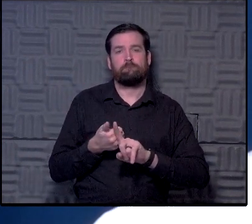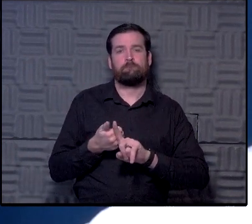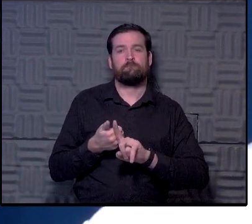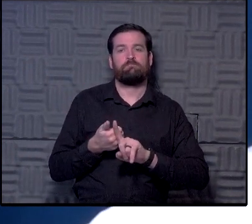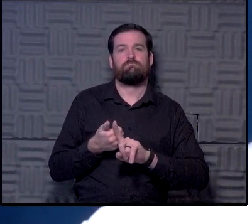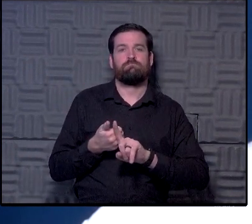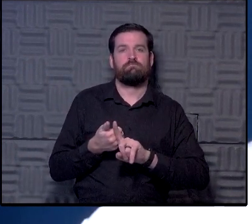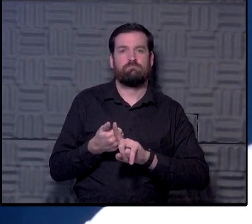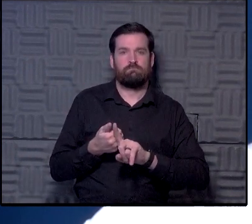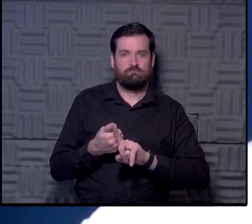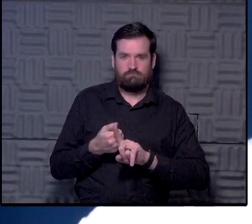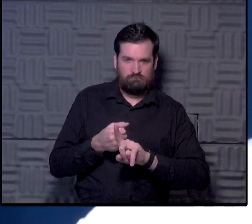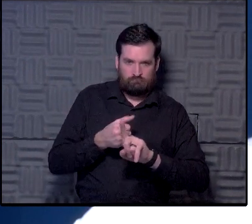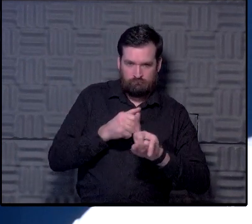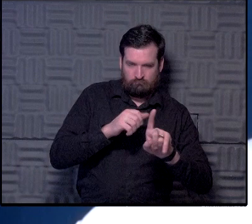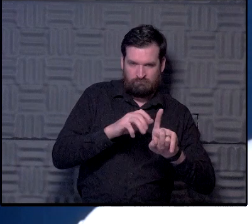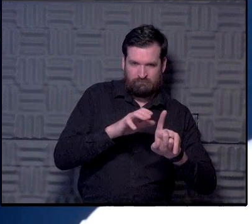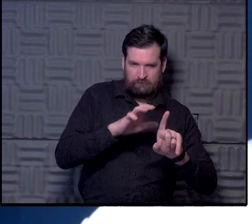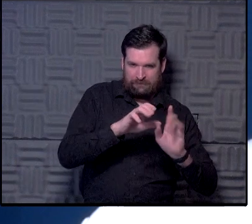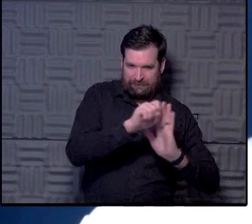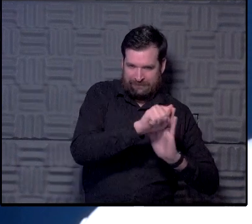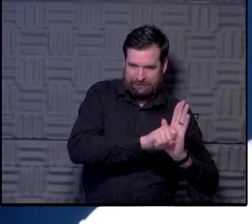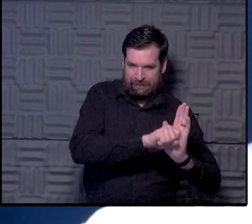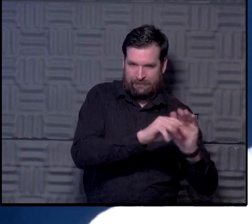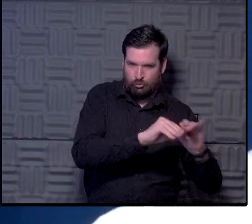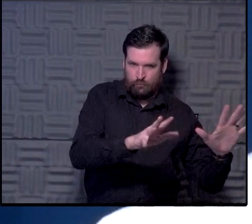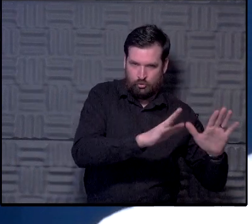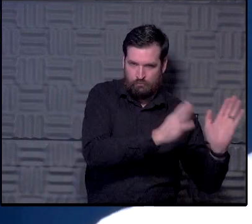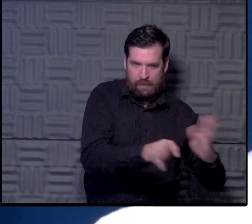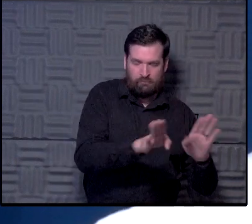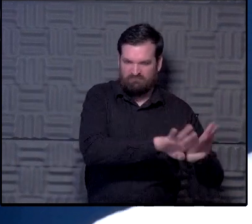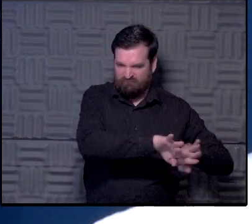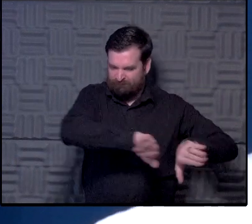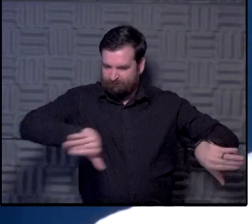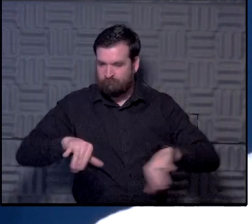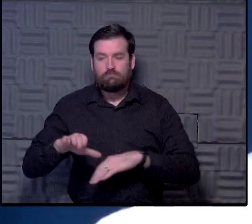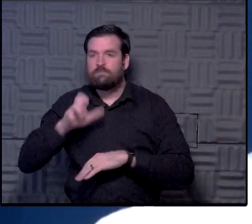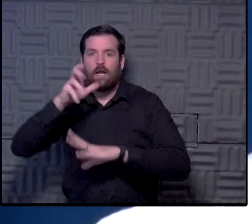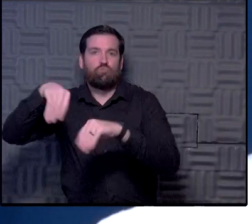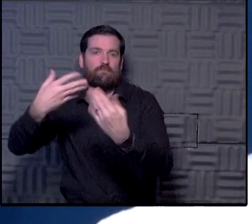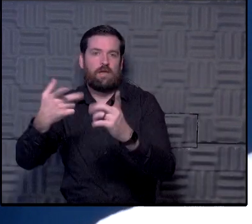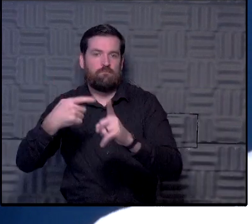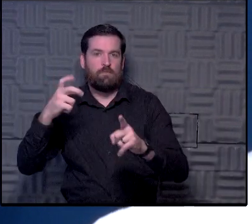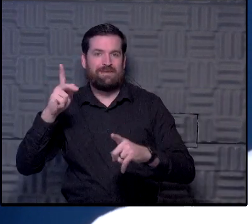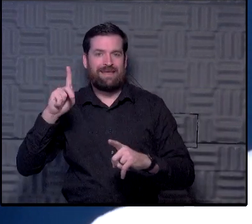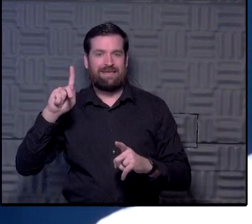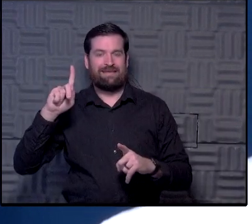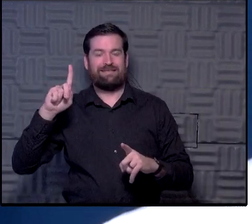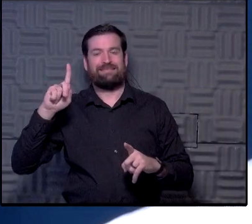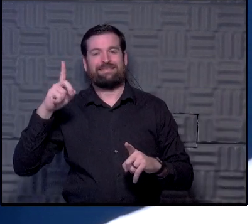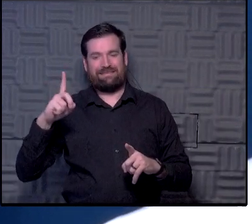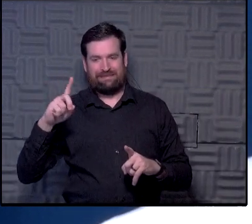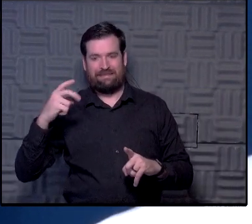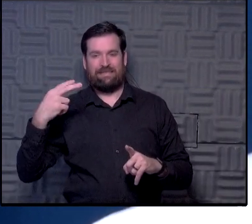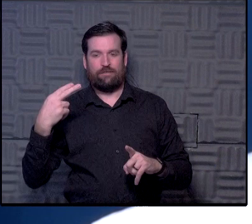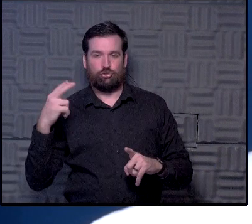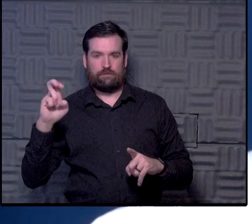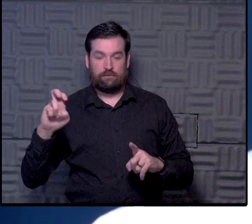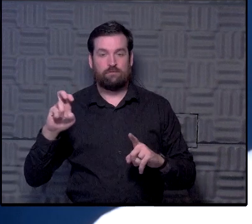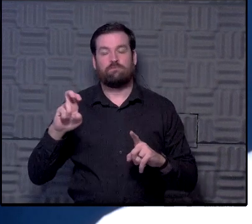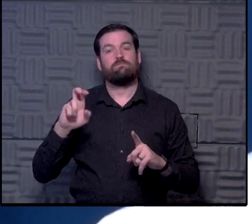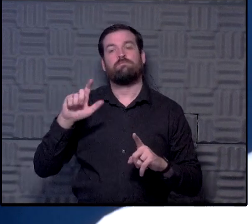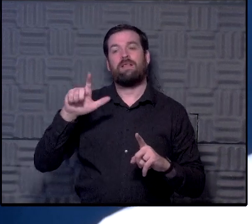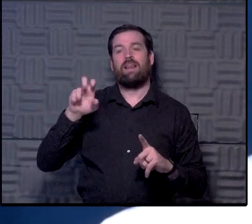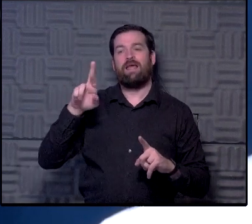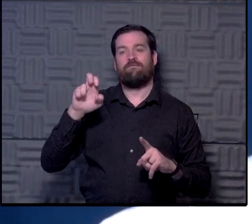outside of a state distribution plan, right? They're not provided doses by KDHE, for example. If you're talking about the Leavenworth VA in Kansas, it comes from